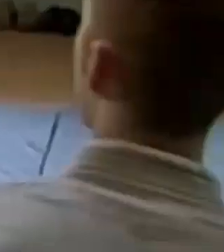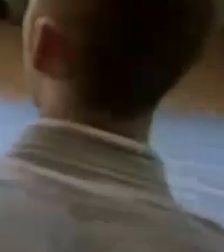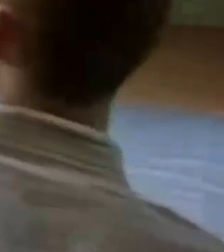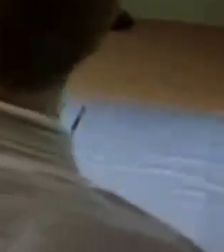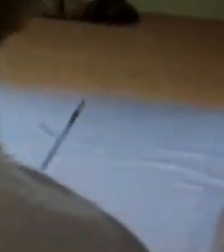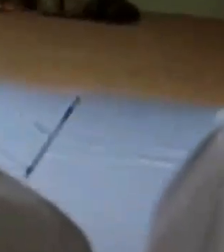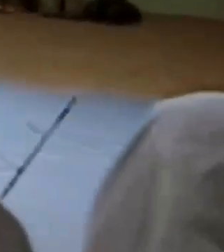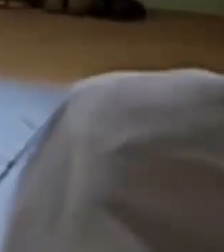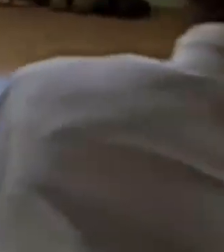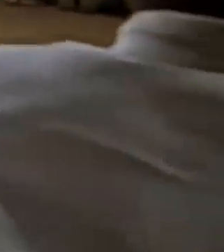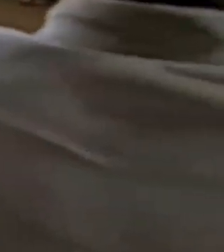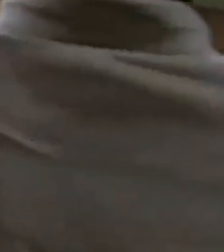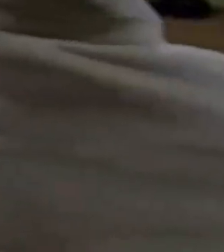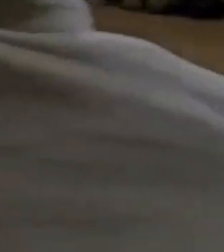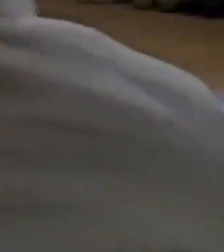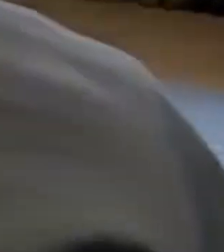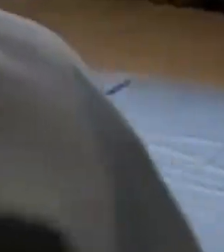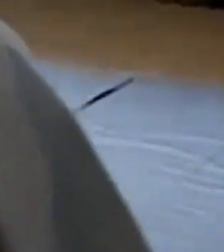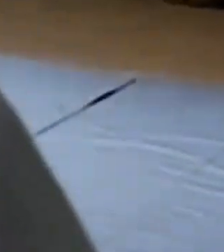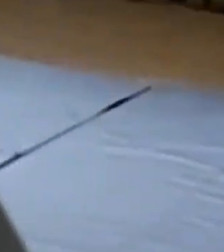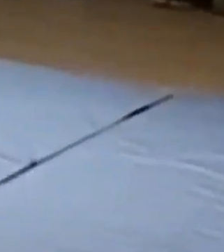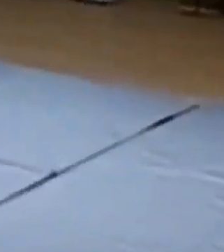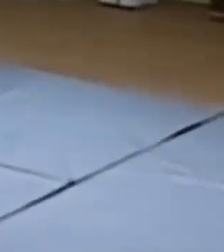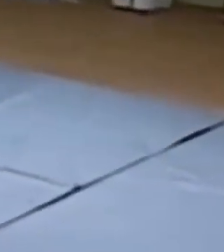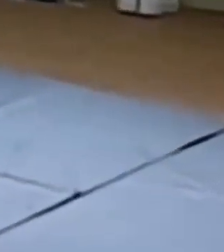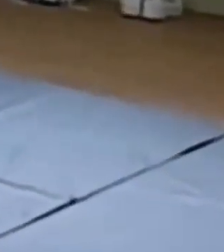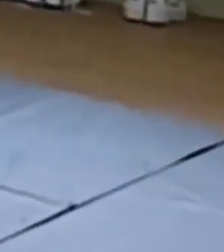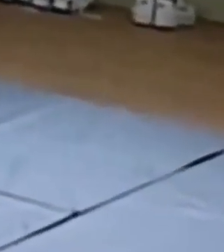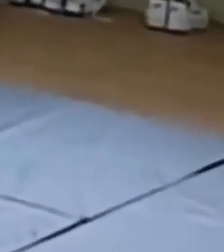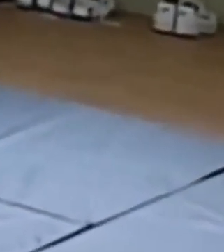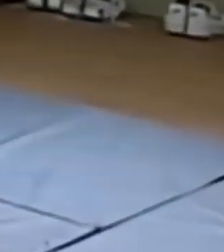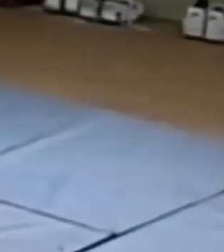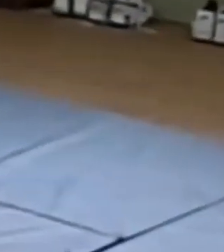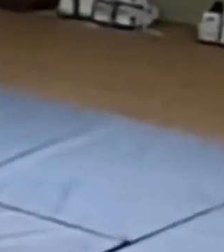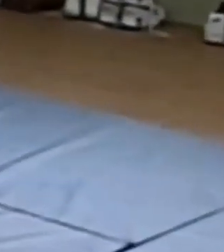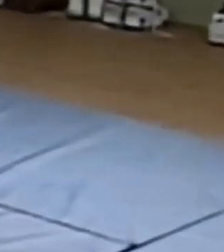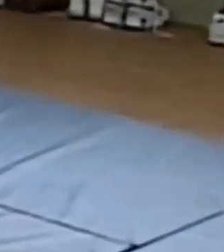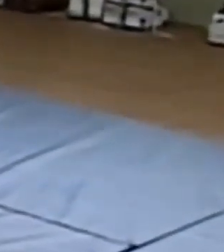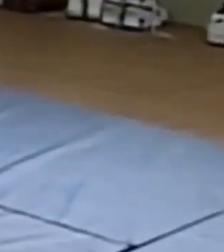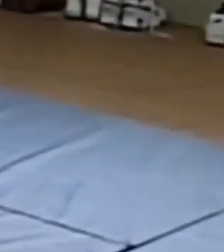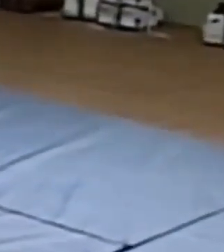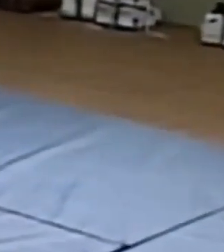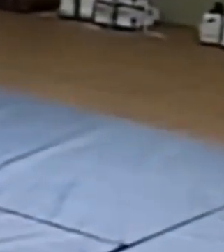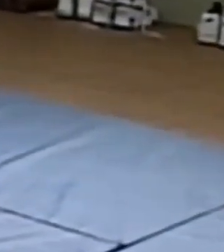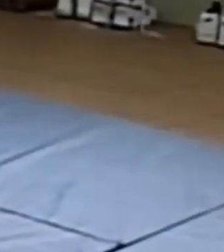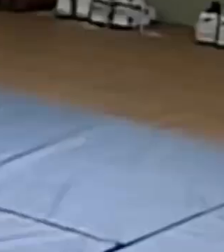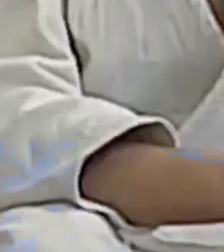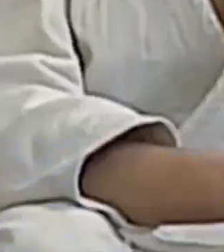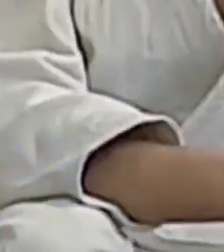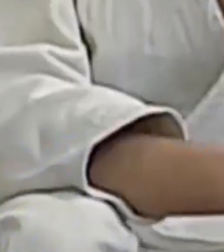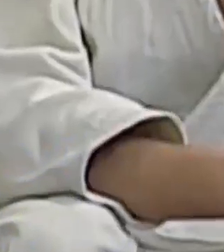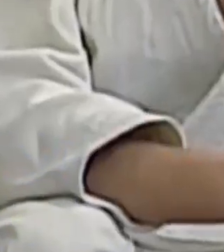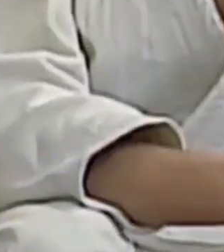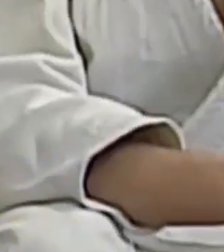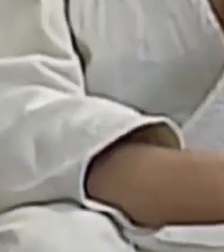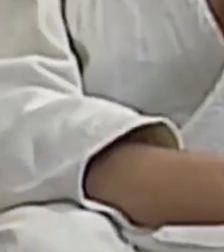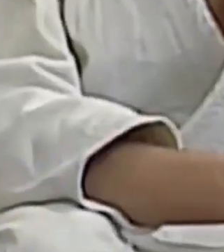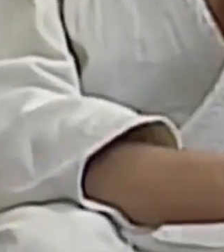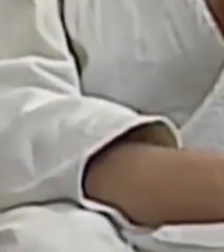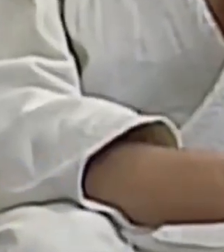Before we start learning any throws, etc., first thing about judo is you just got to make sure that you can fall okay. So I'll just